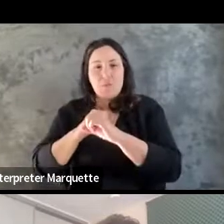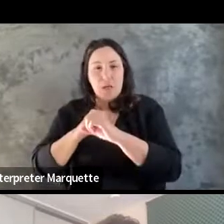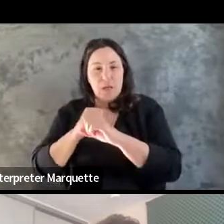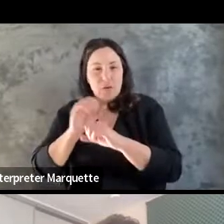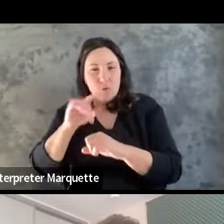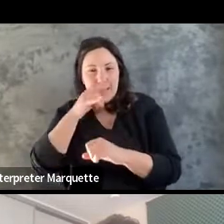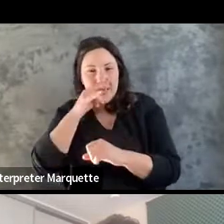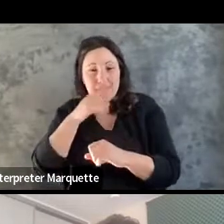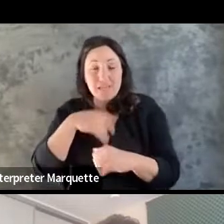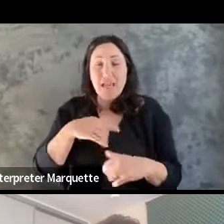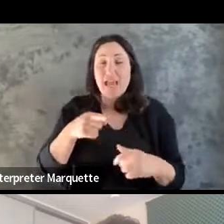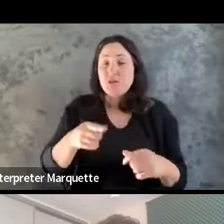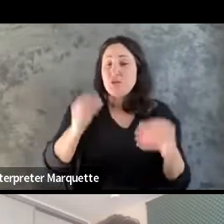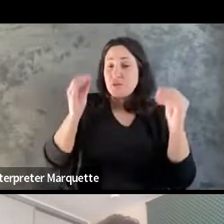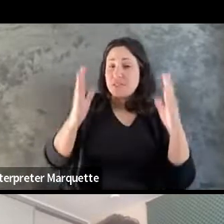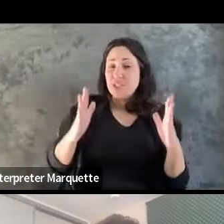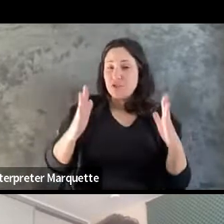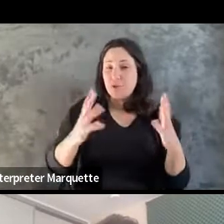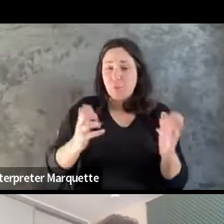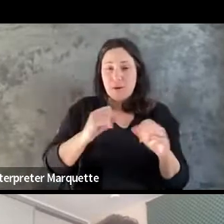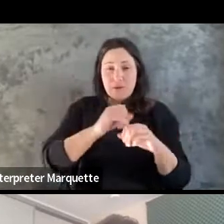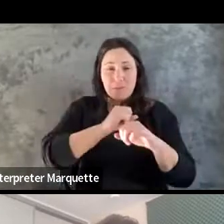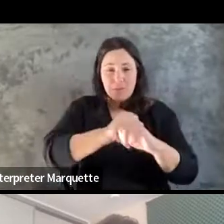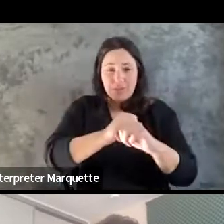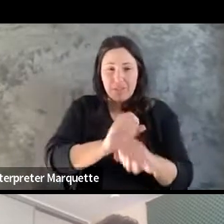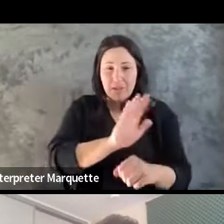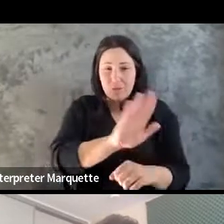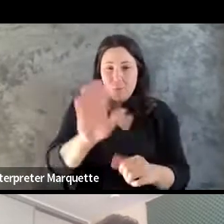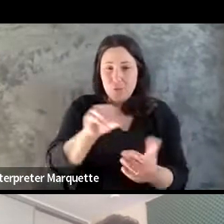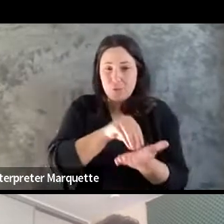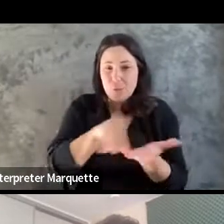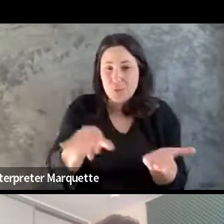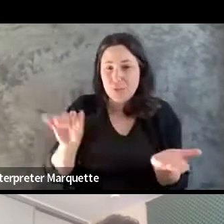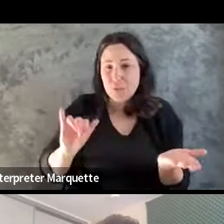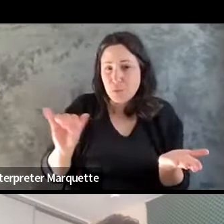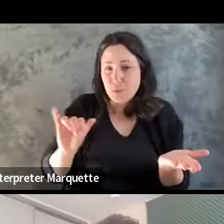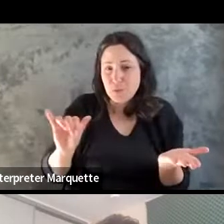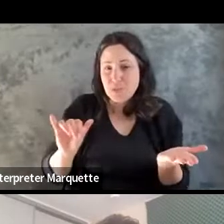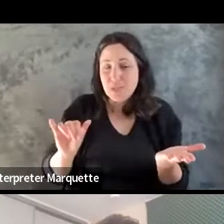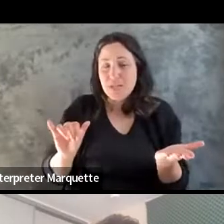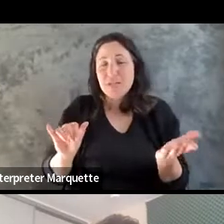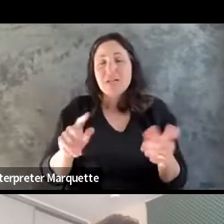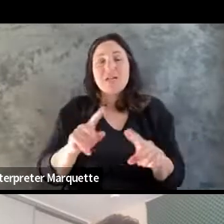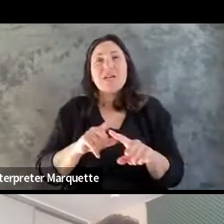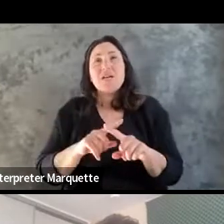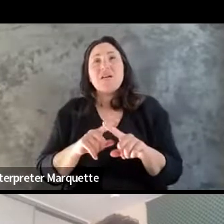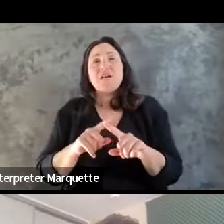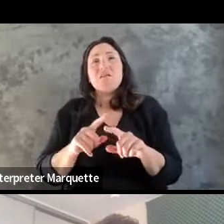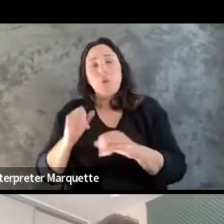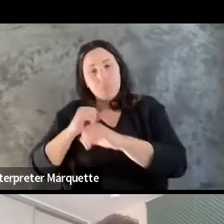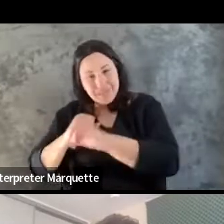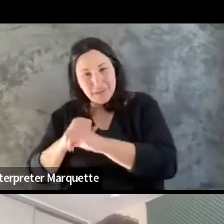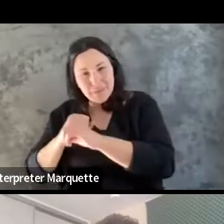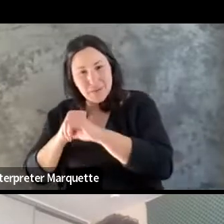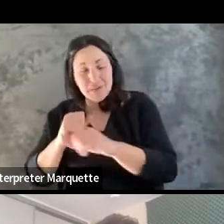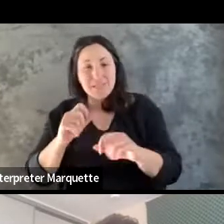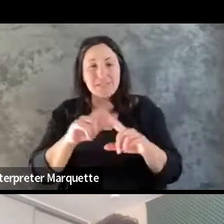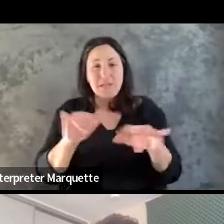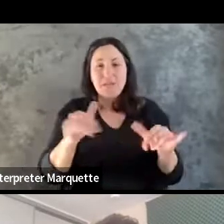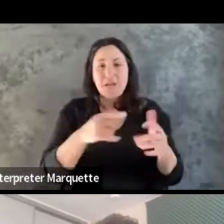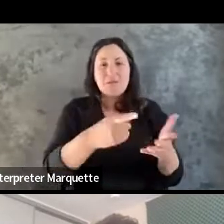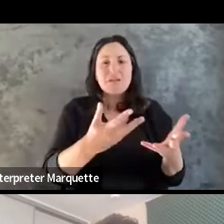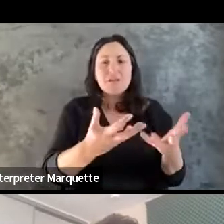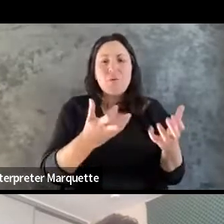you do anything to protect your kids too. On the other hand, we get calls all the time about when we're opening our campuses up for